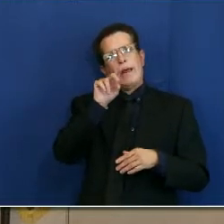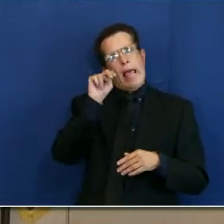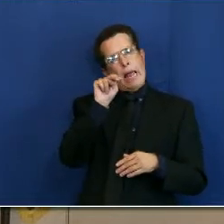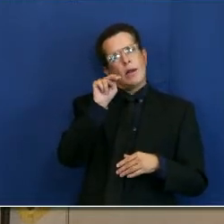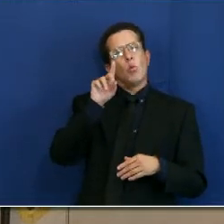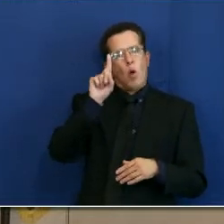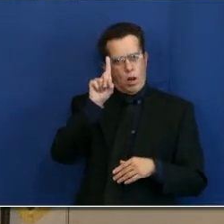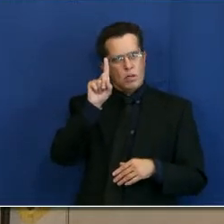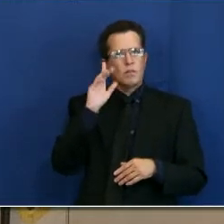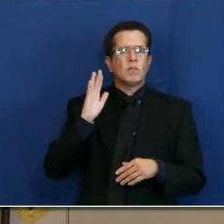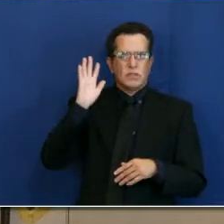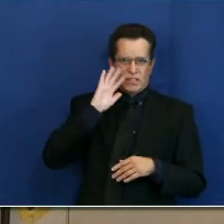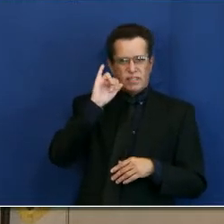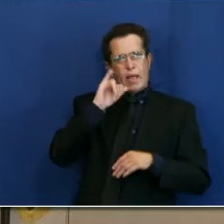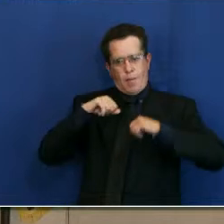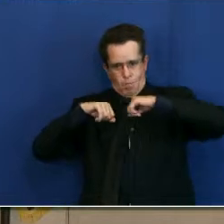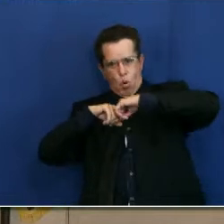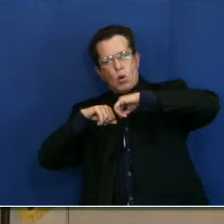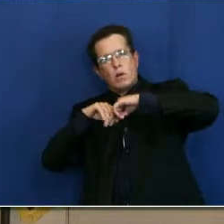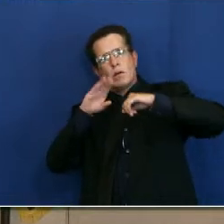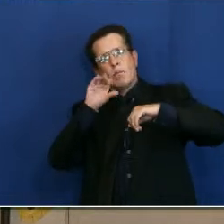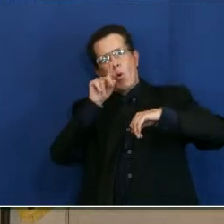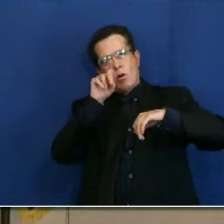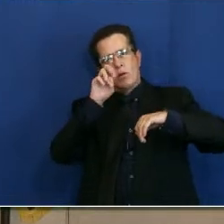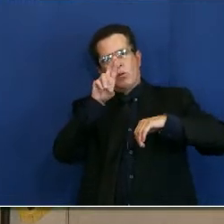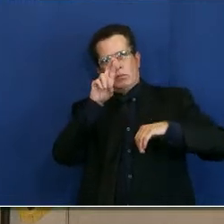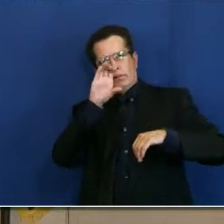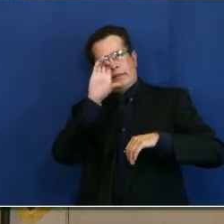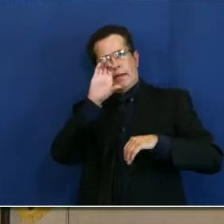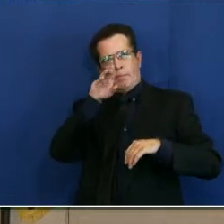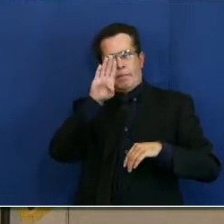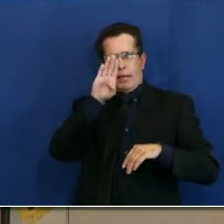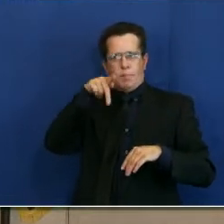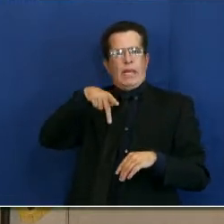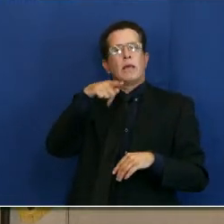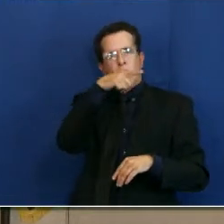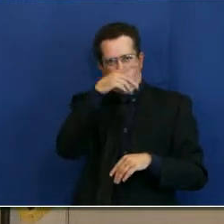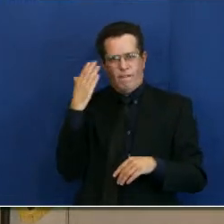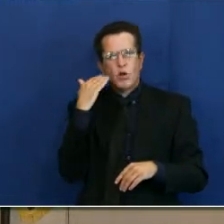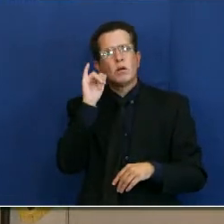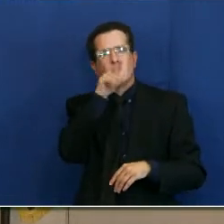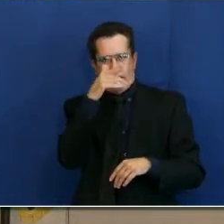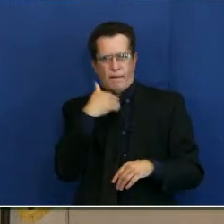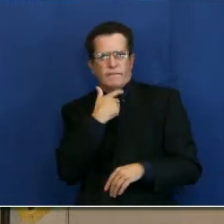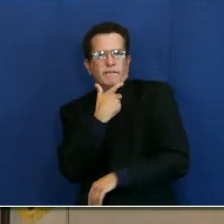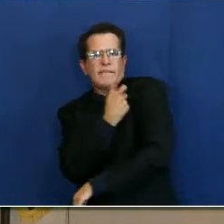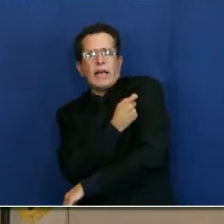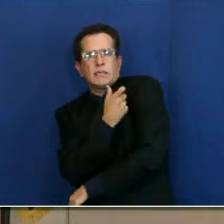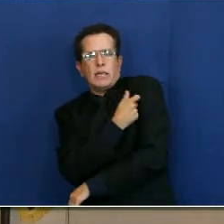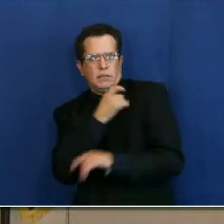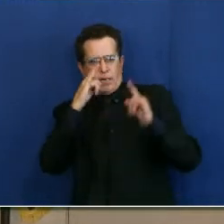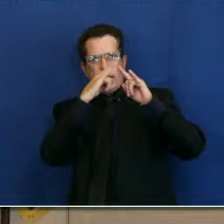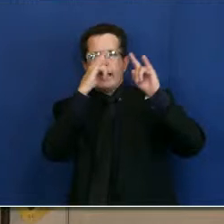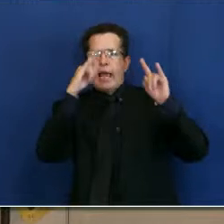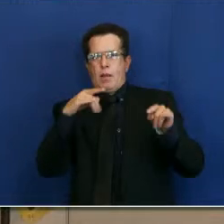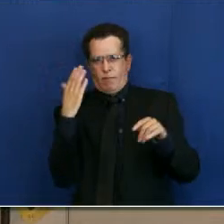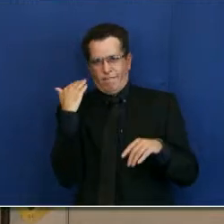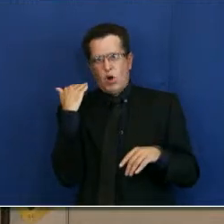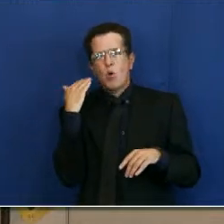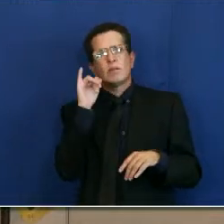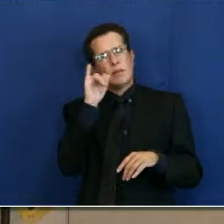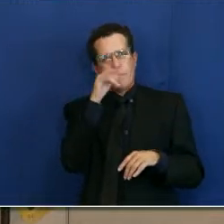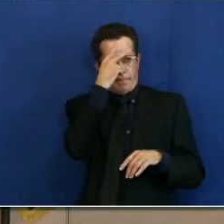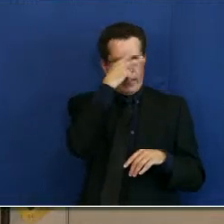and Border Protection allowed us to set up a vaccination clinic just as people exited coming north